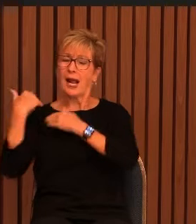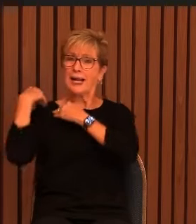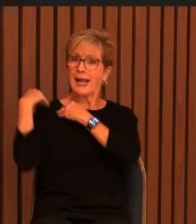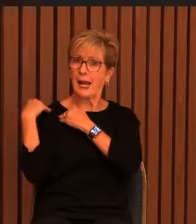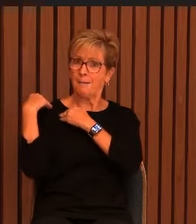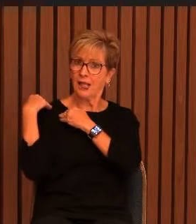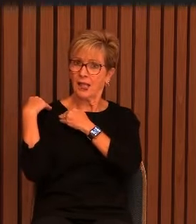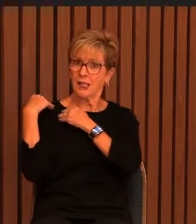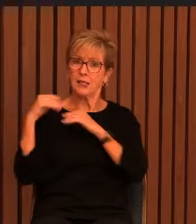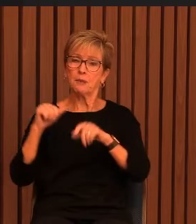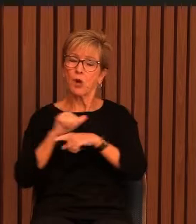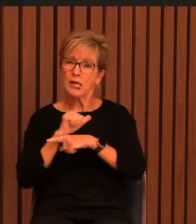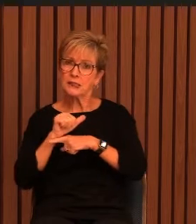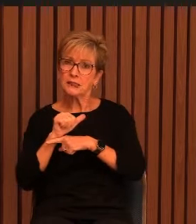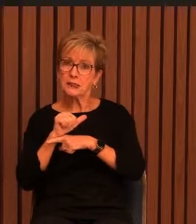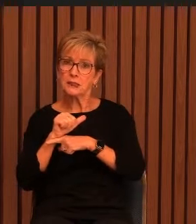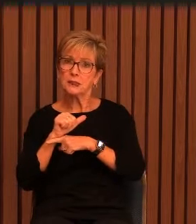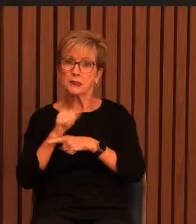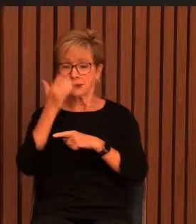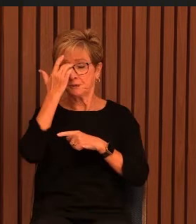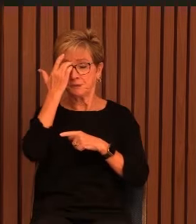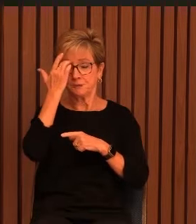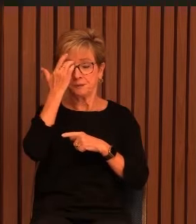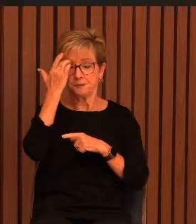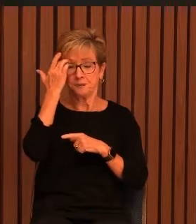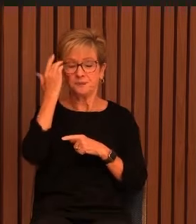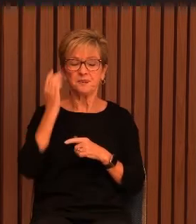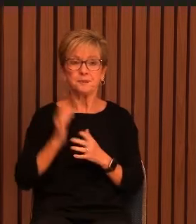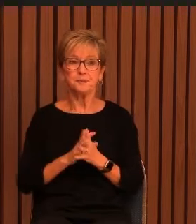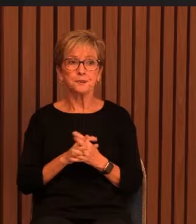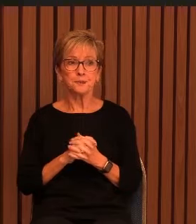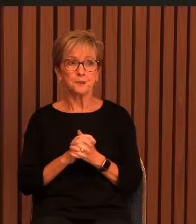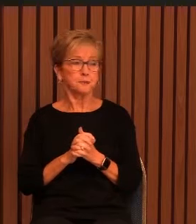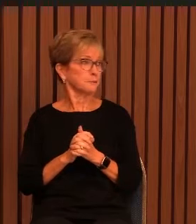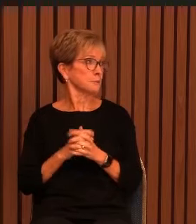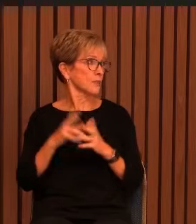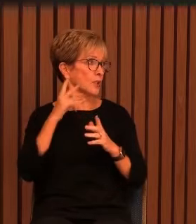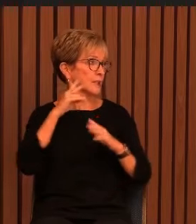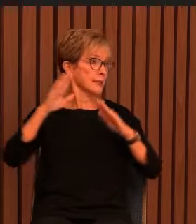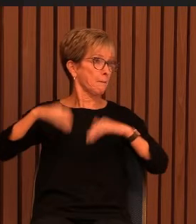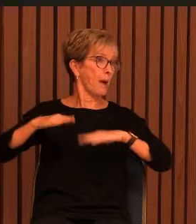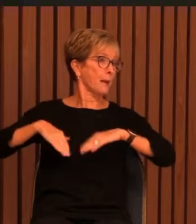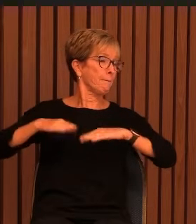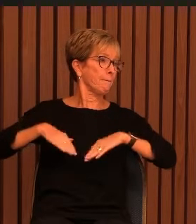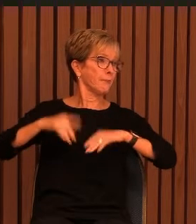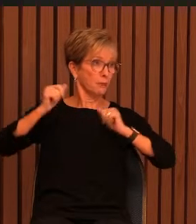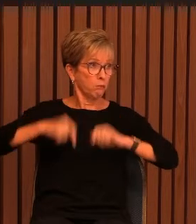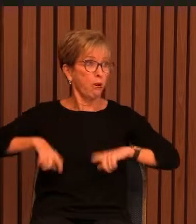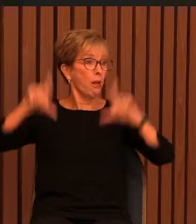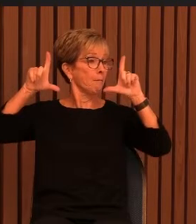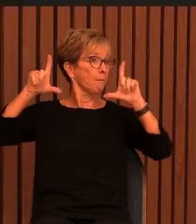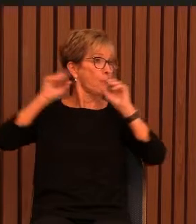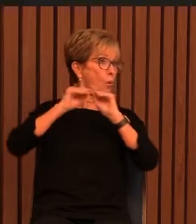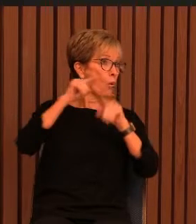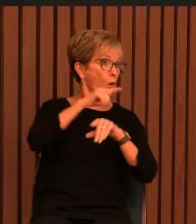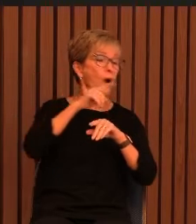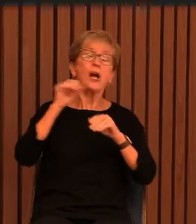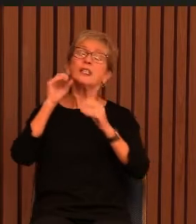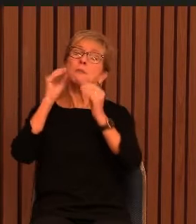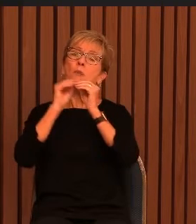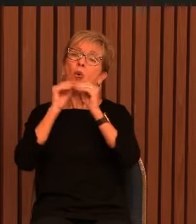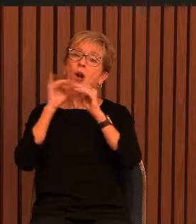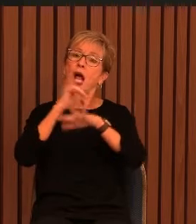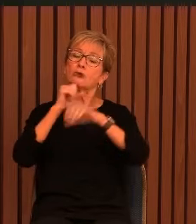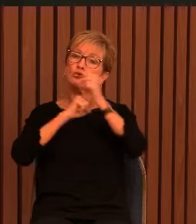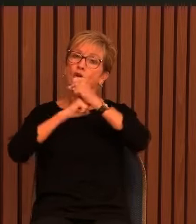the things? We scroll up just a little bit. See the bottom of the, there we go. So those